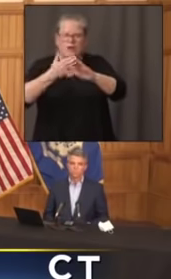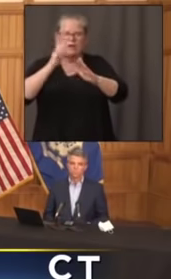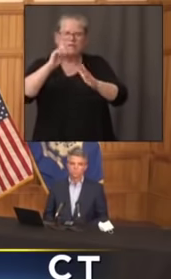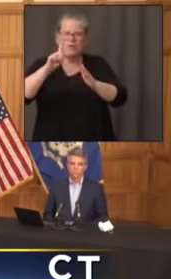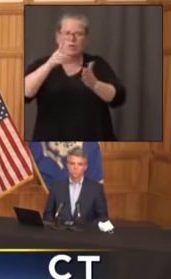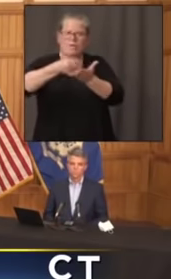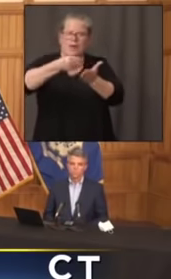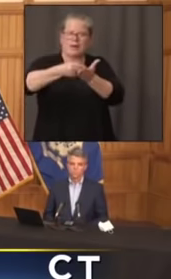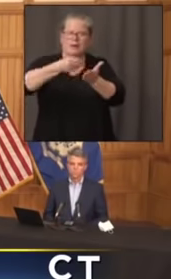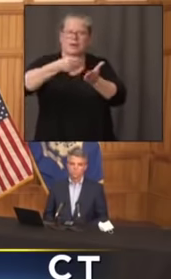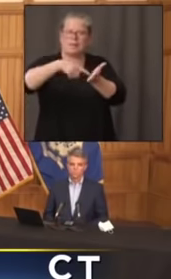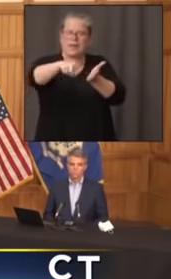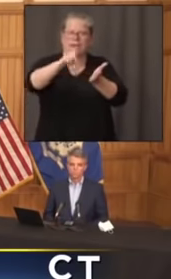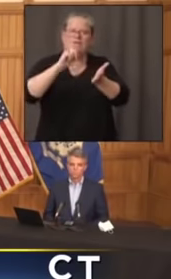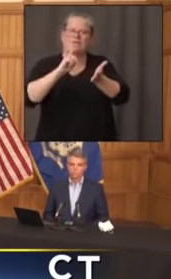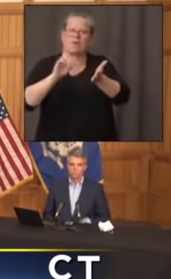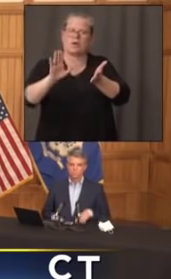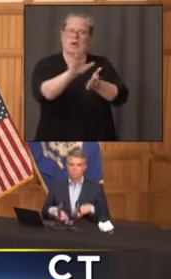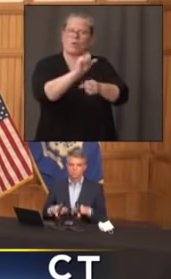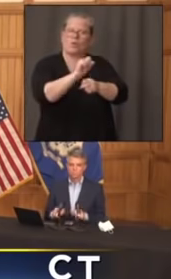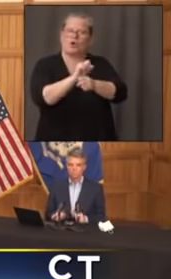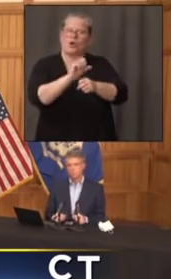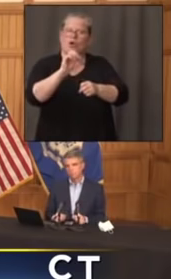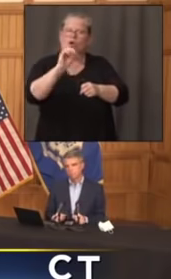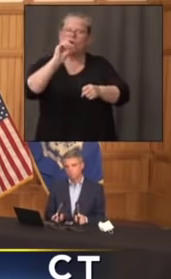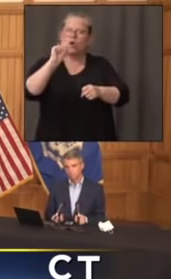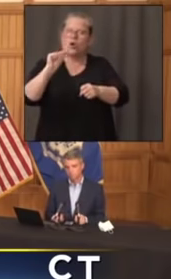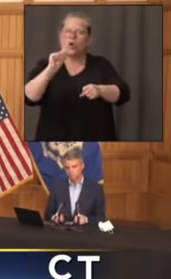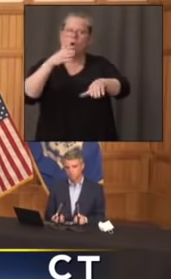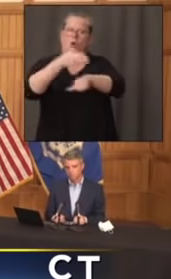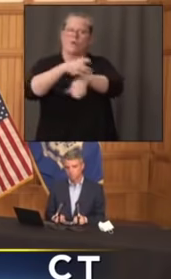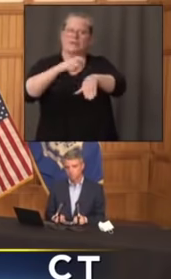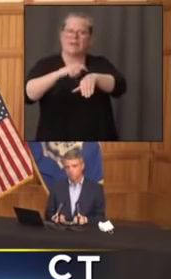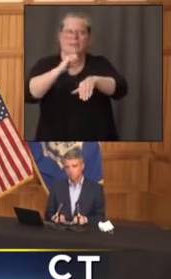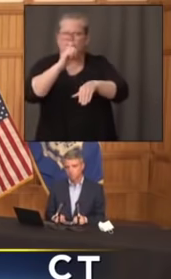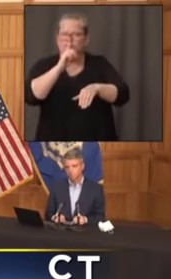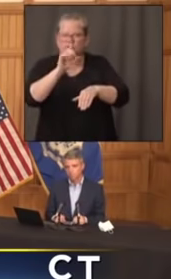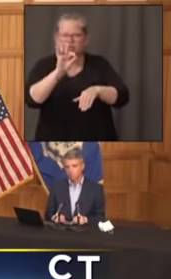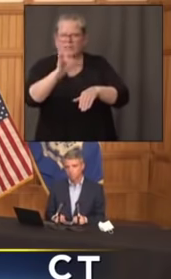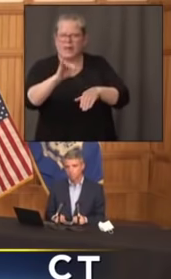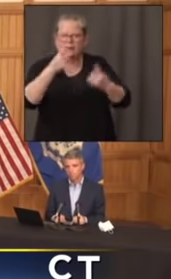for overtime? I don't know if that's a situation or not.